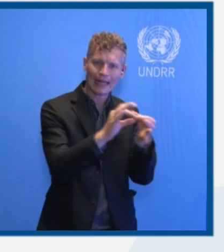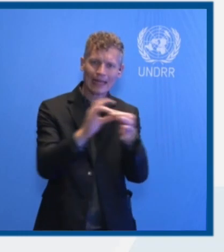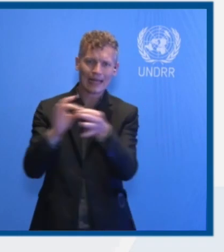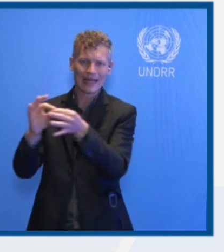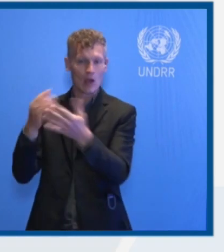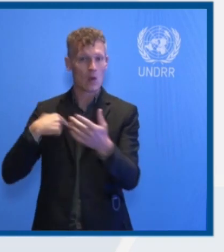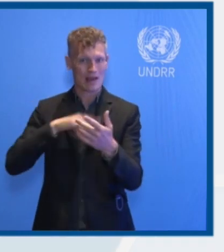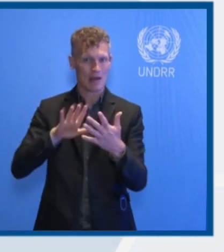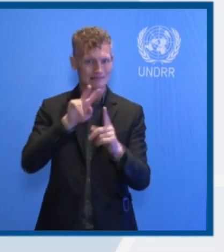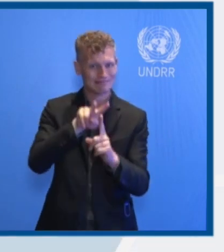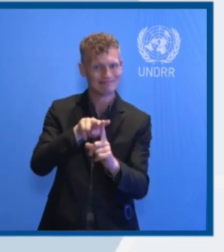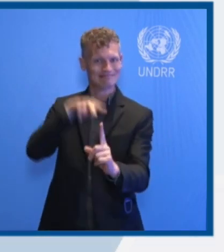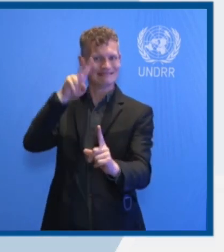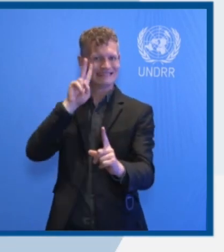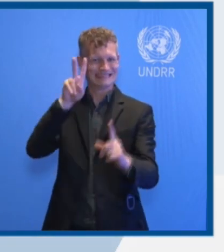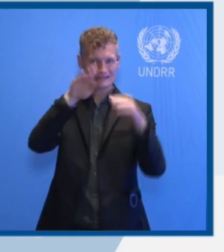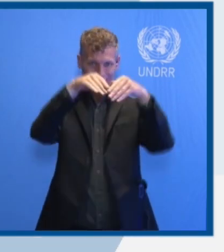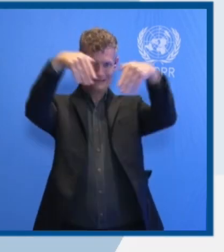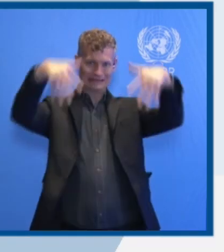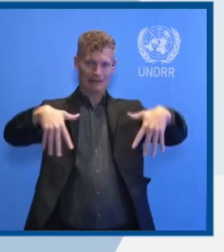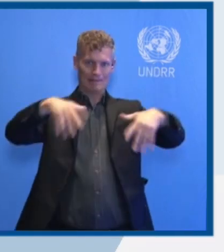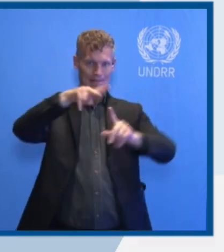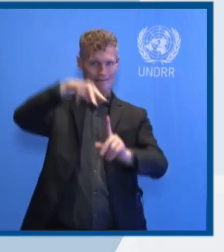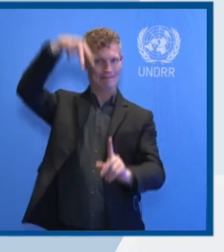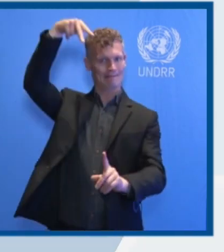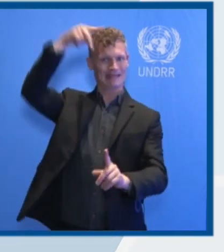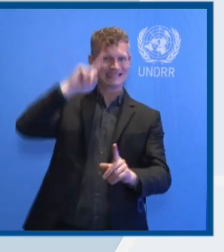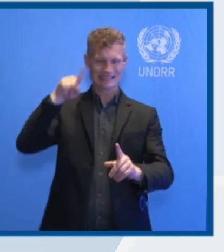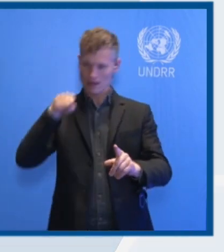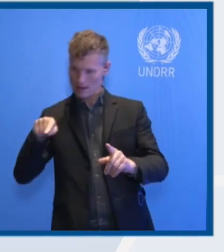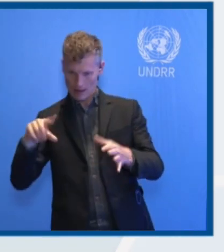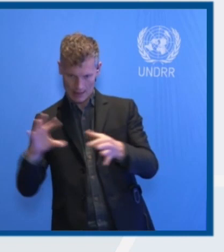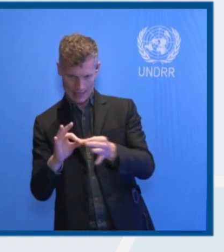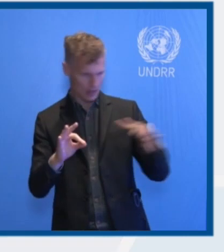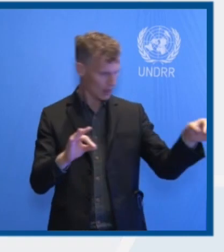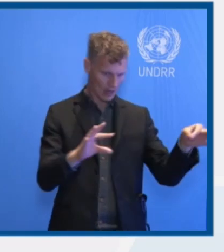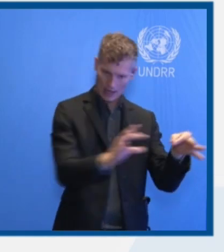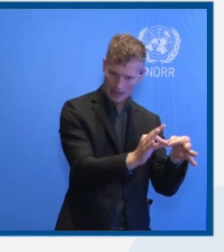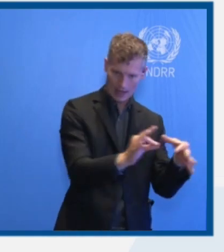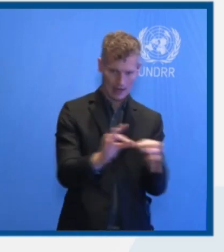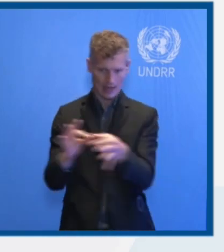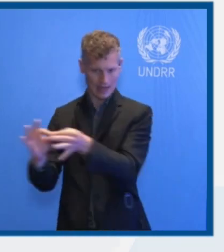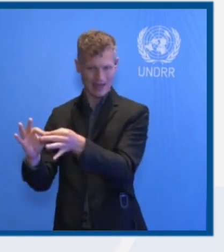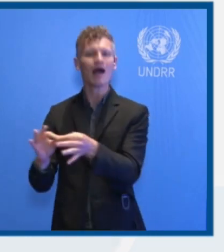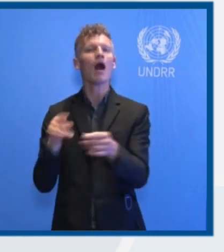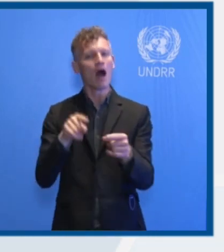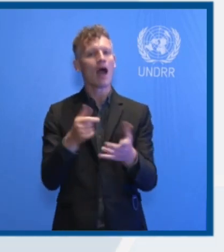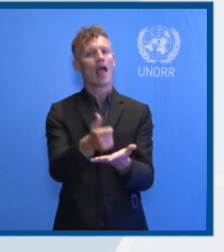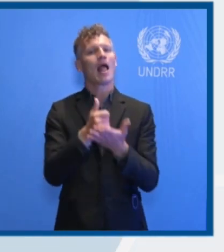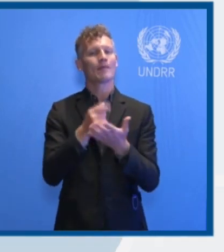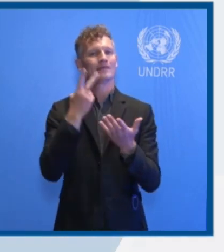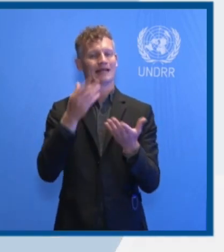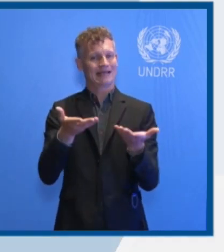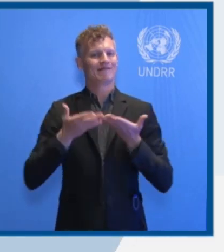lens in which we view the interdependencies, but as well as the solutions. And so nature-based solutions